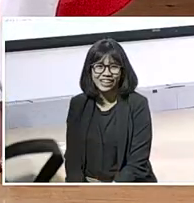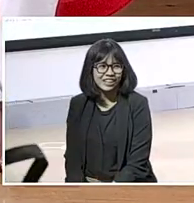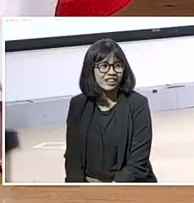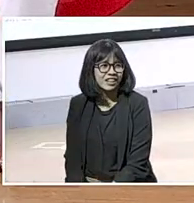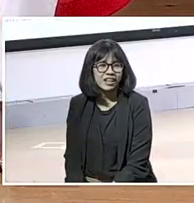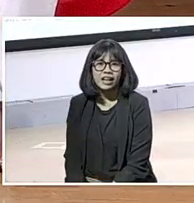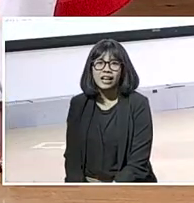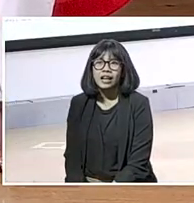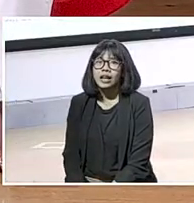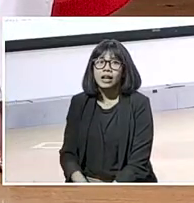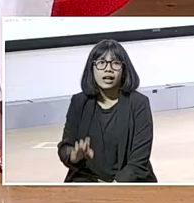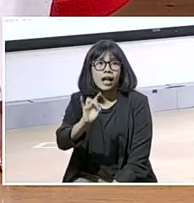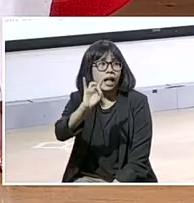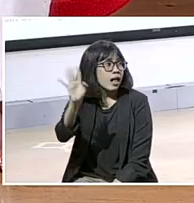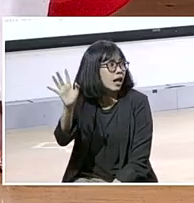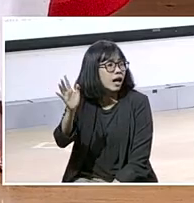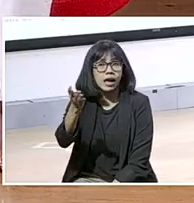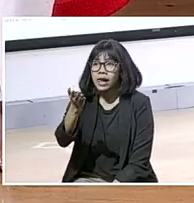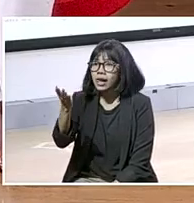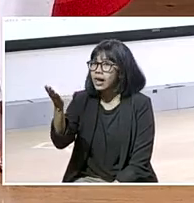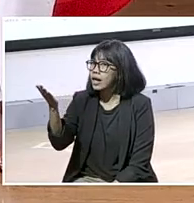Boleh di repeat questionnya?